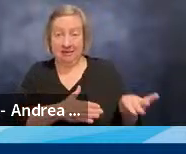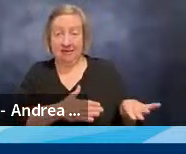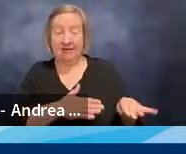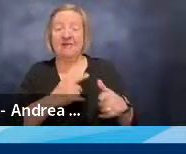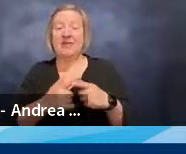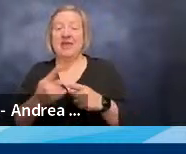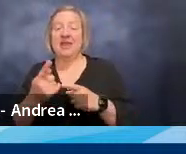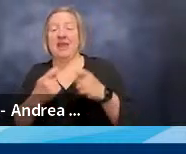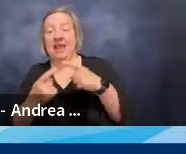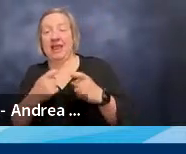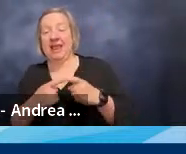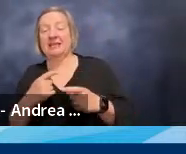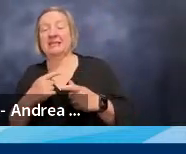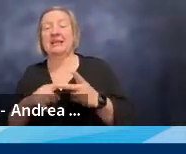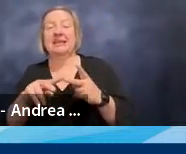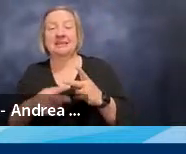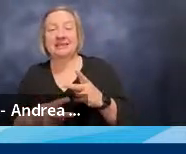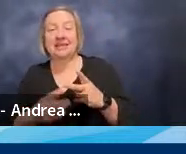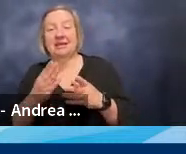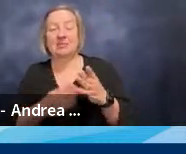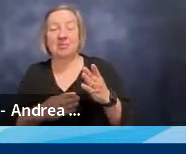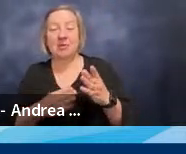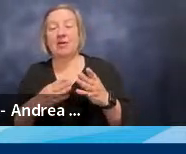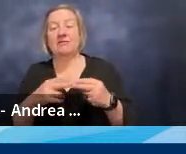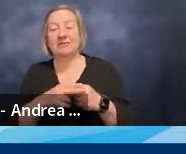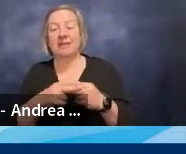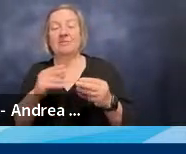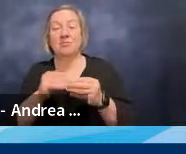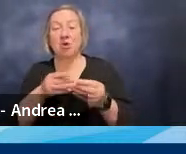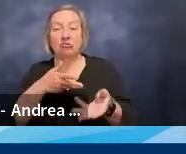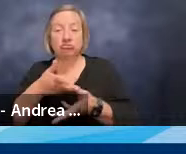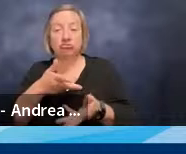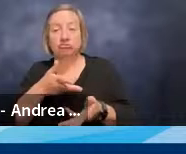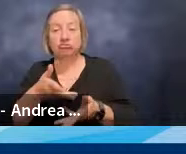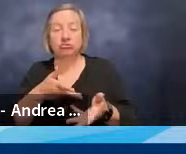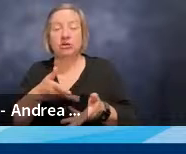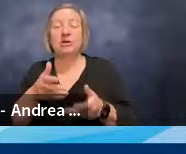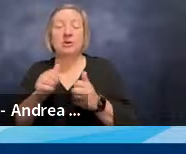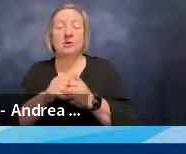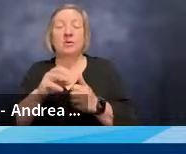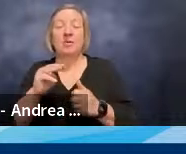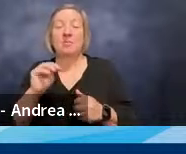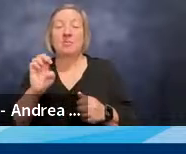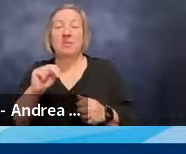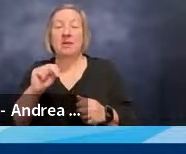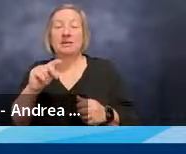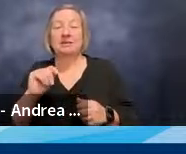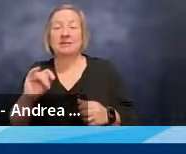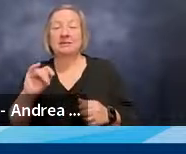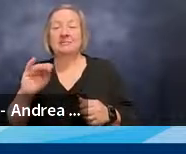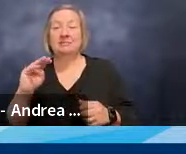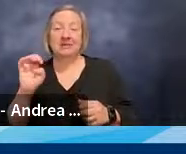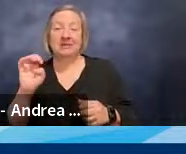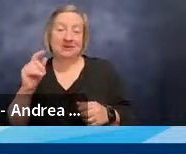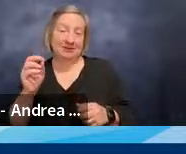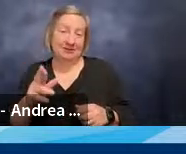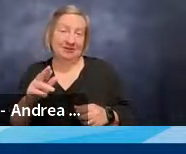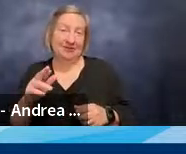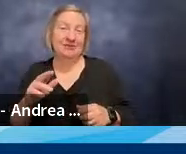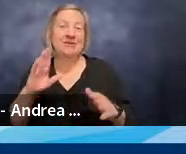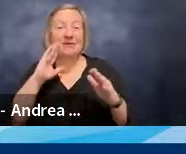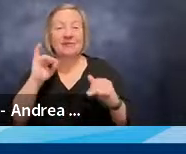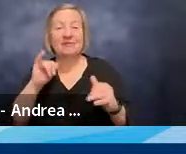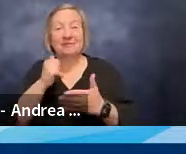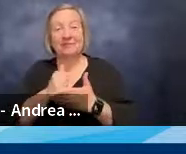the second set of slides is where we'll have some real interaction with the Mentimeter. So with that, if that helps, then I'll go back to